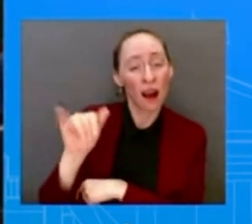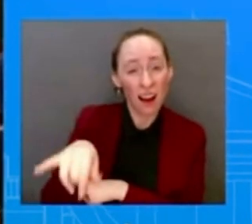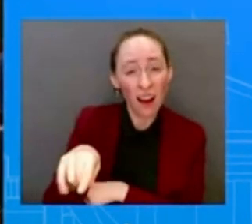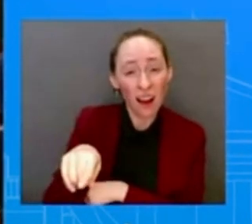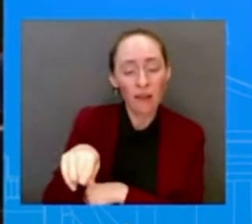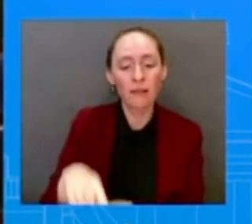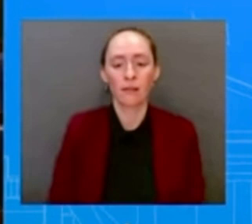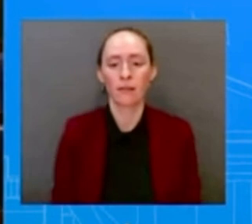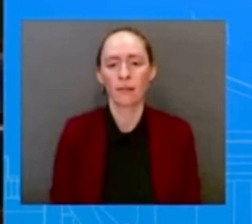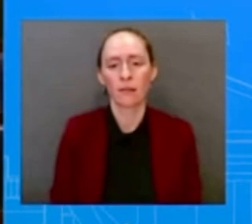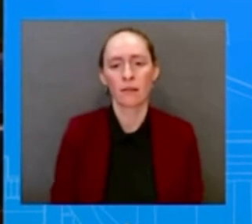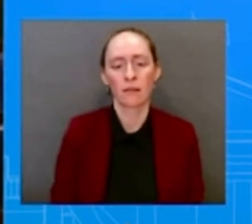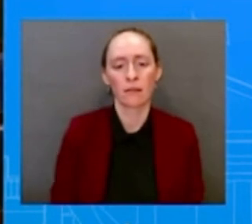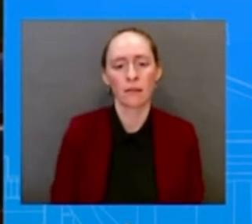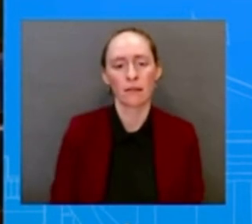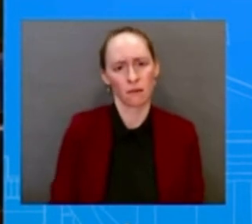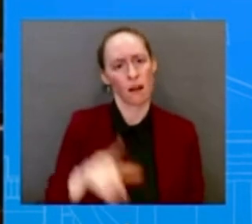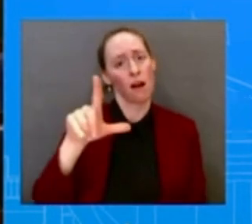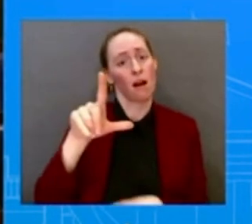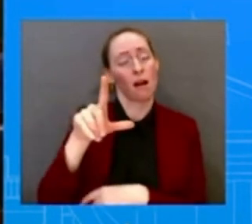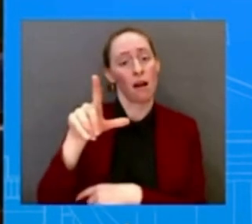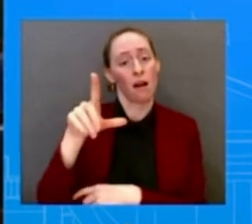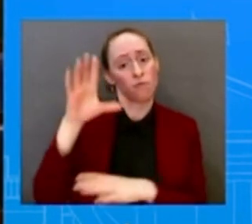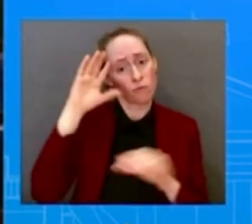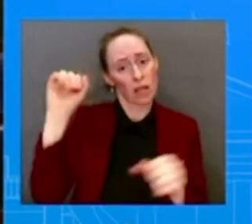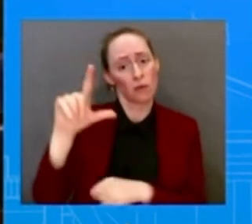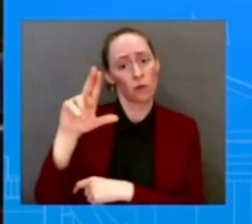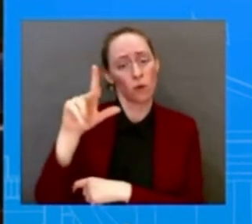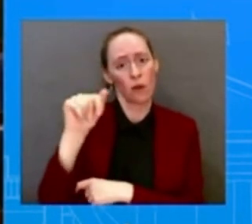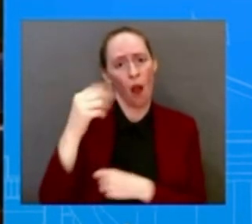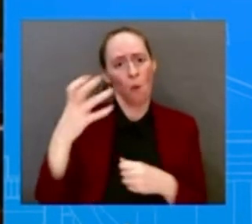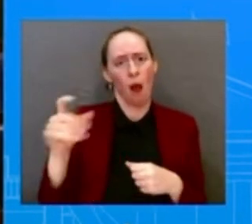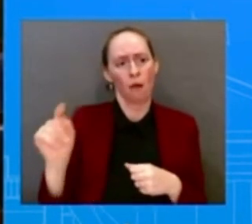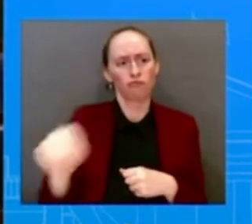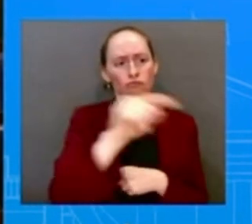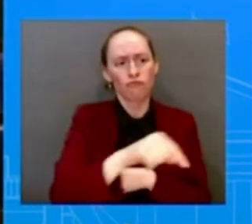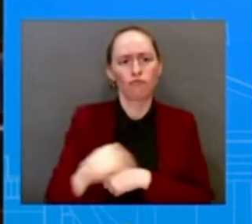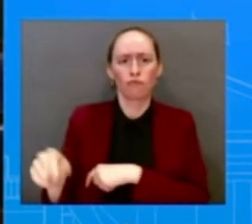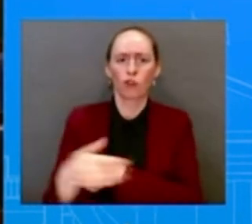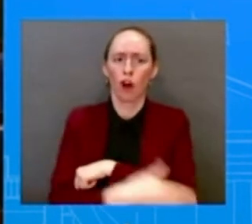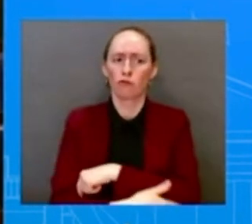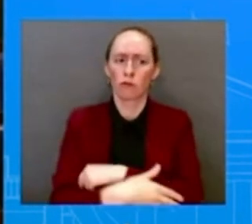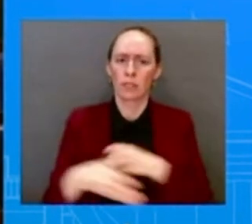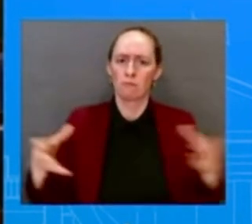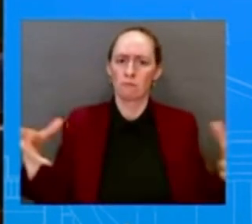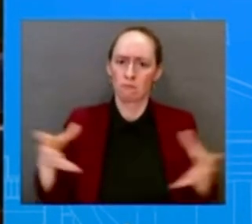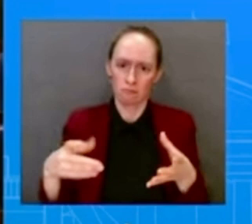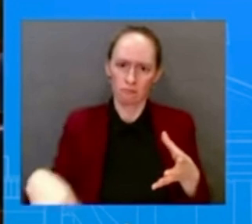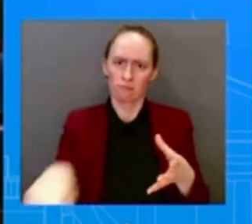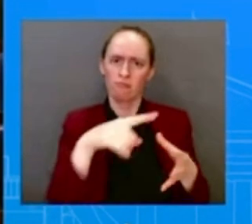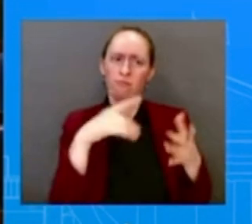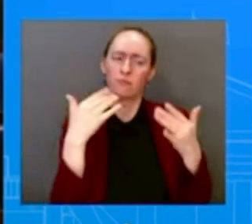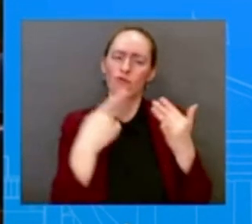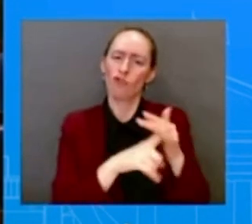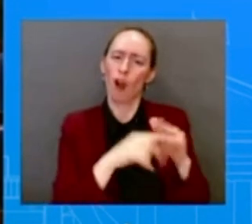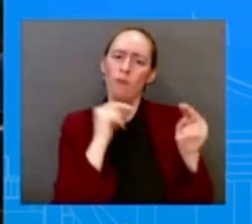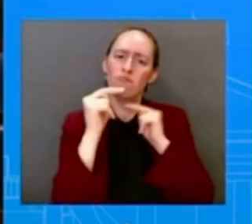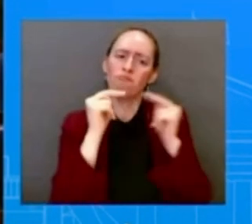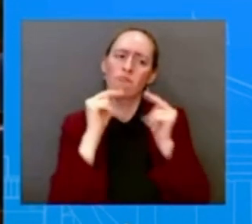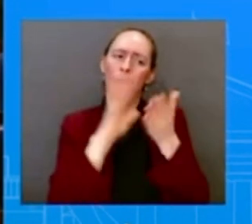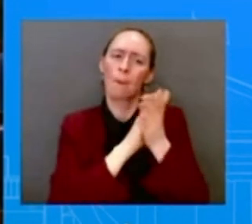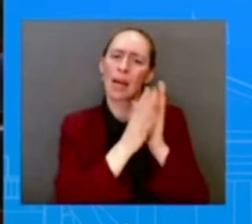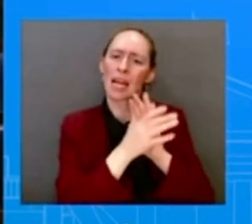of countries to negotiate peace in Ukraine. And those groups, according to him, would include